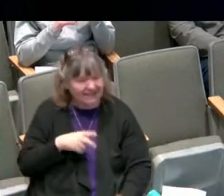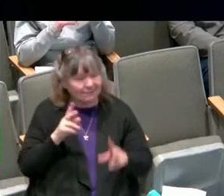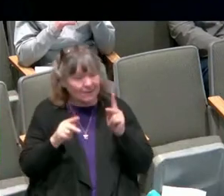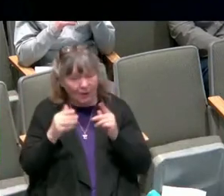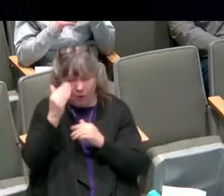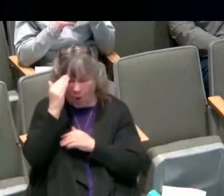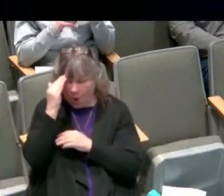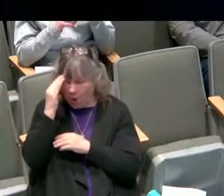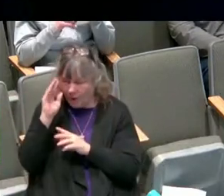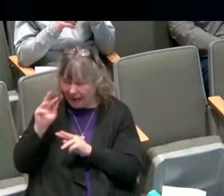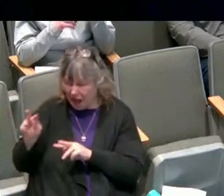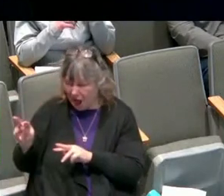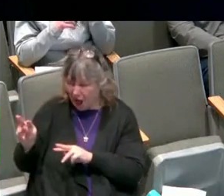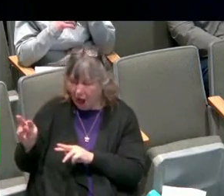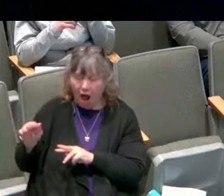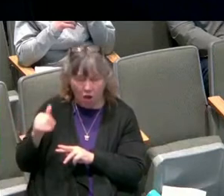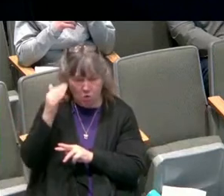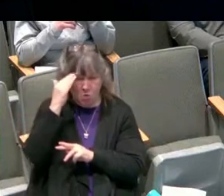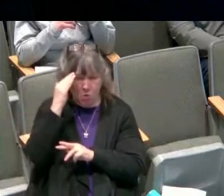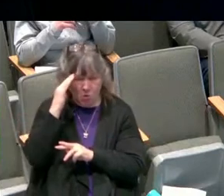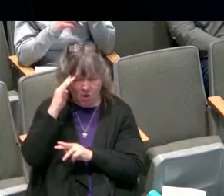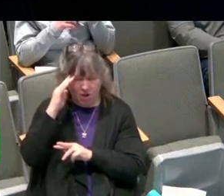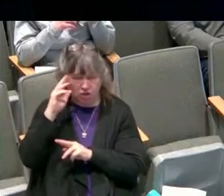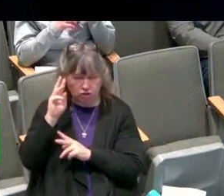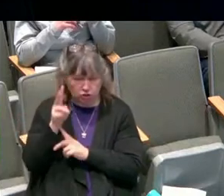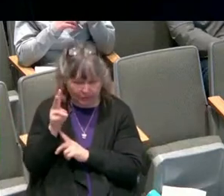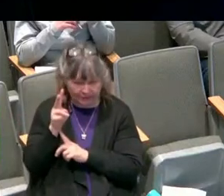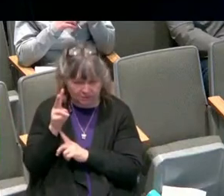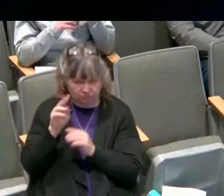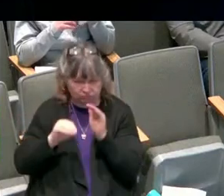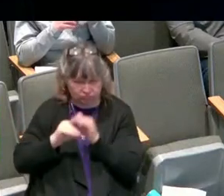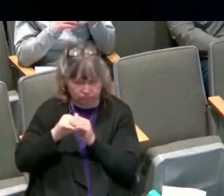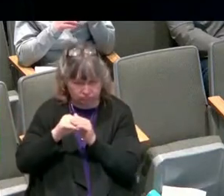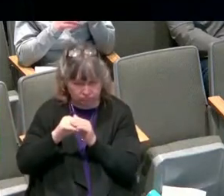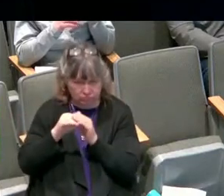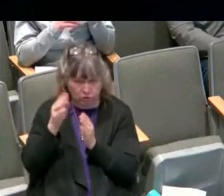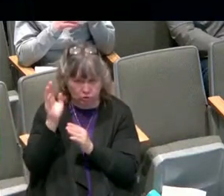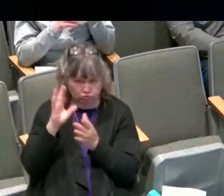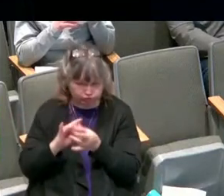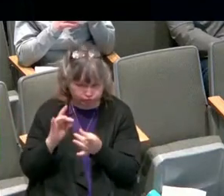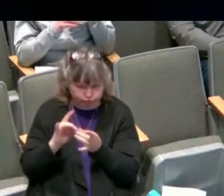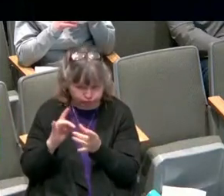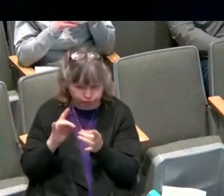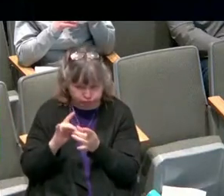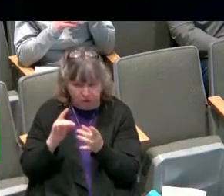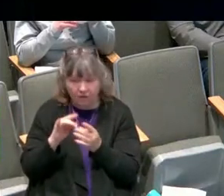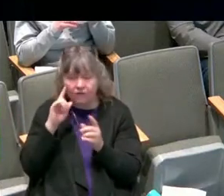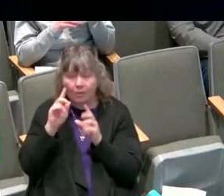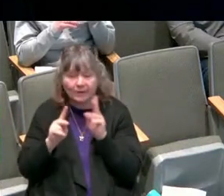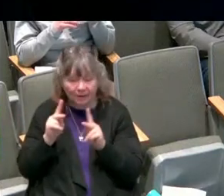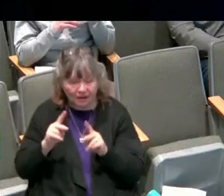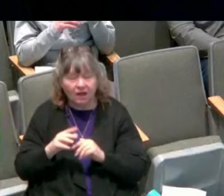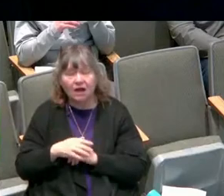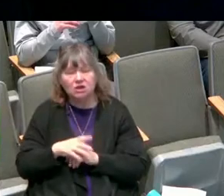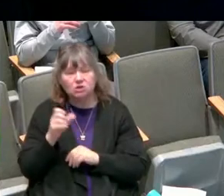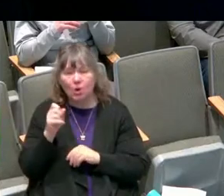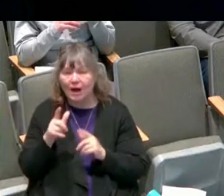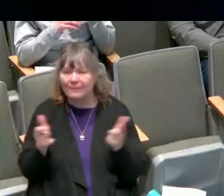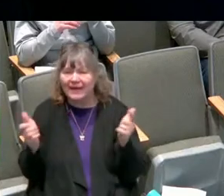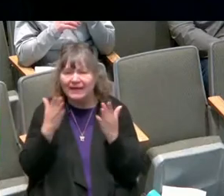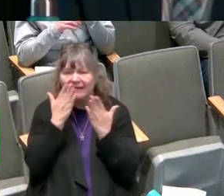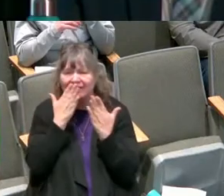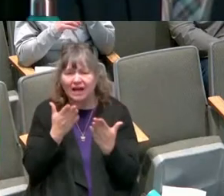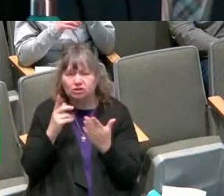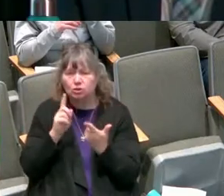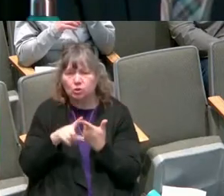can see it we all will know that there are two minutes for for people to speak so a big